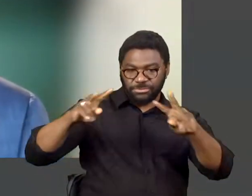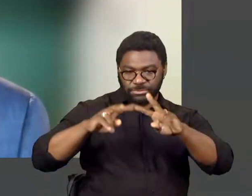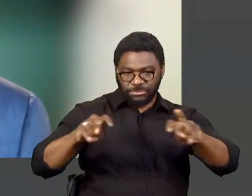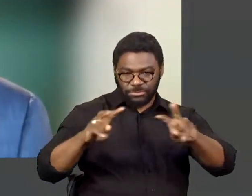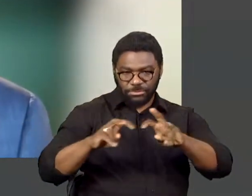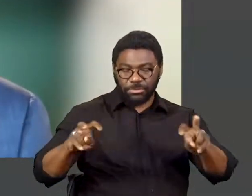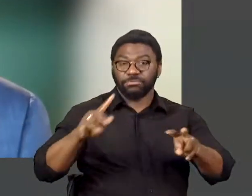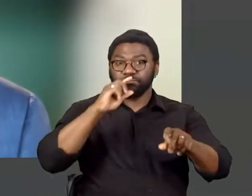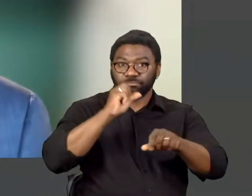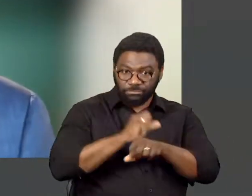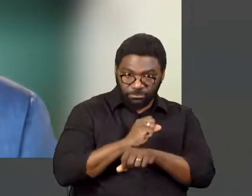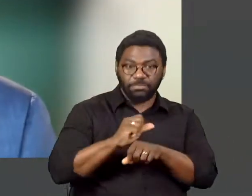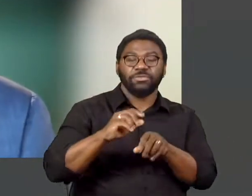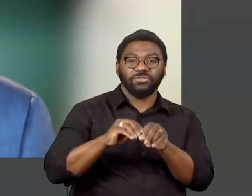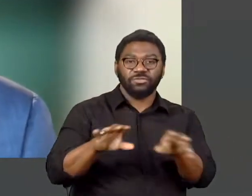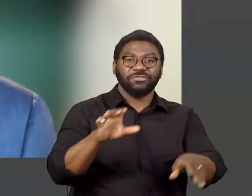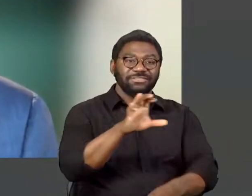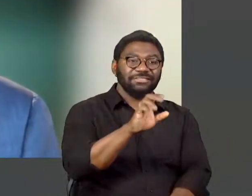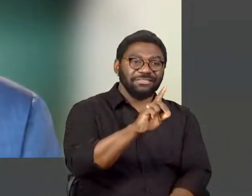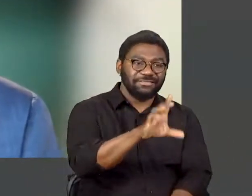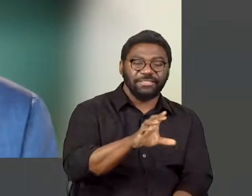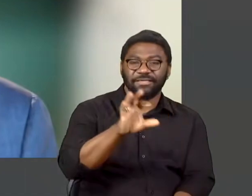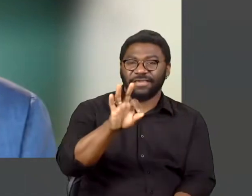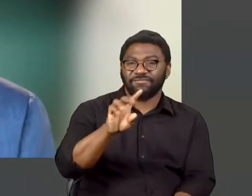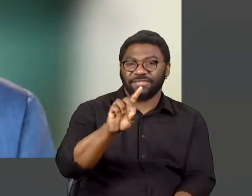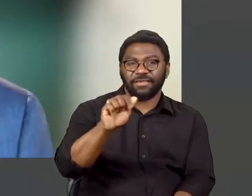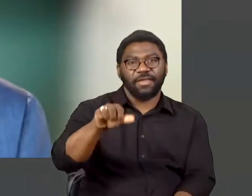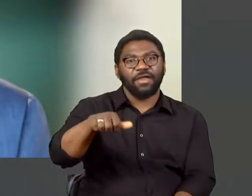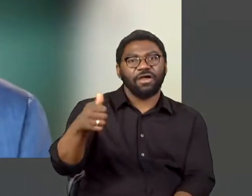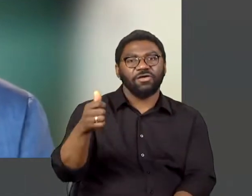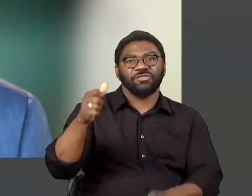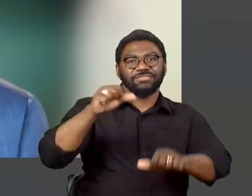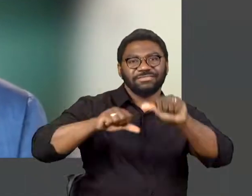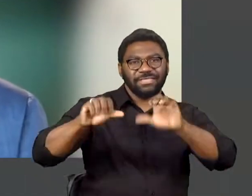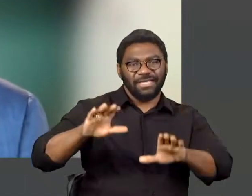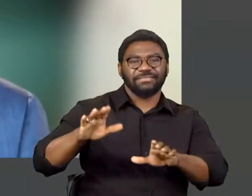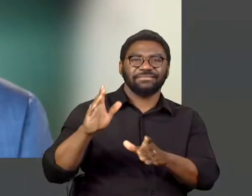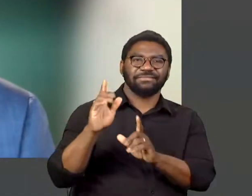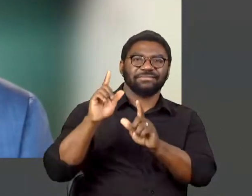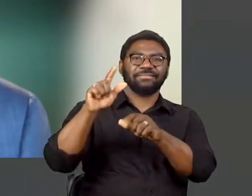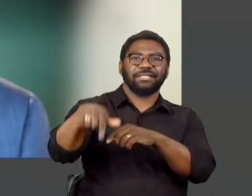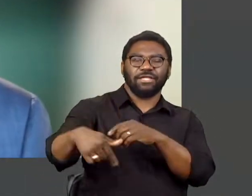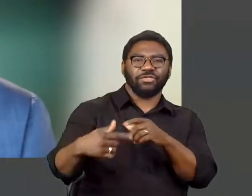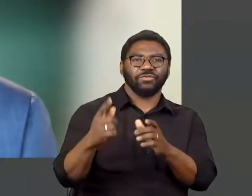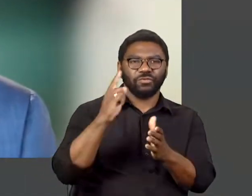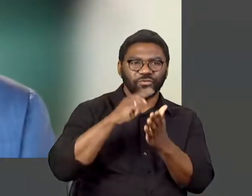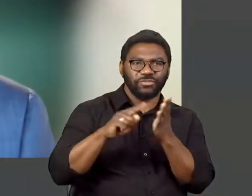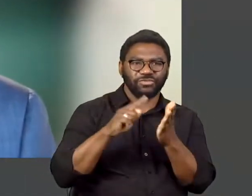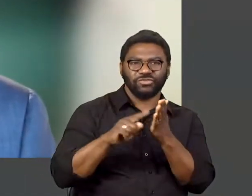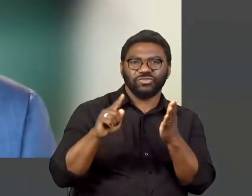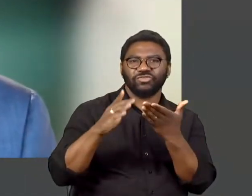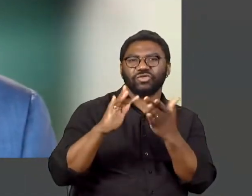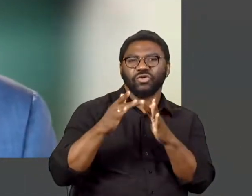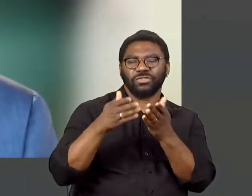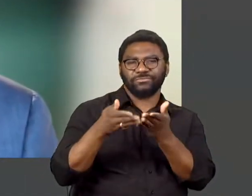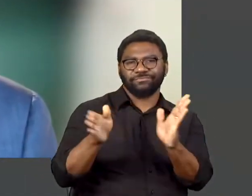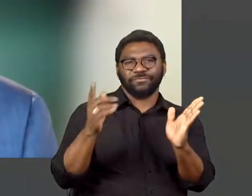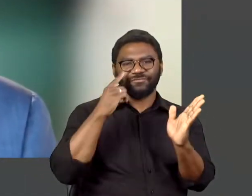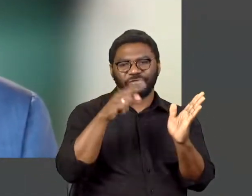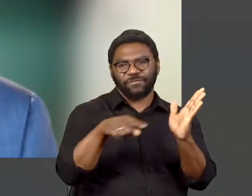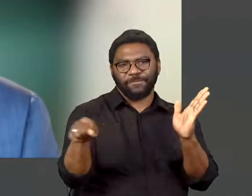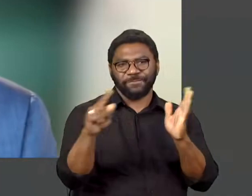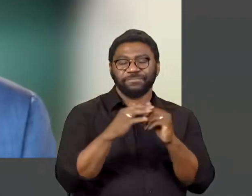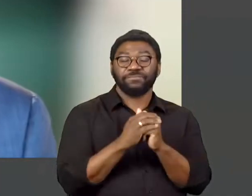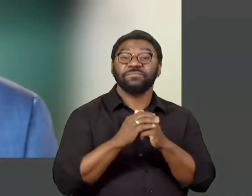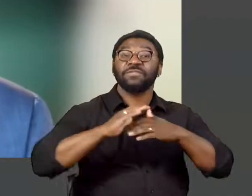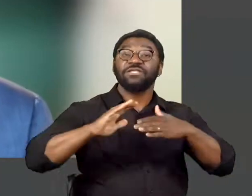and FDA scientists, and a bit later with other scientists through publicly accessible research portals. Sharing this information is